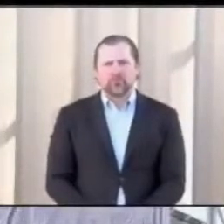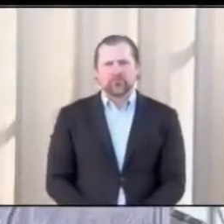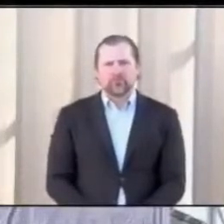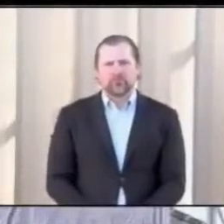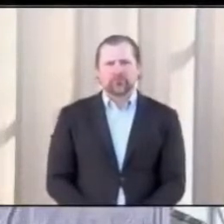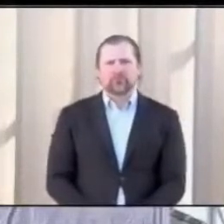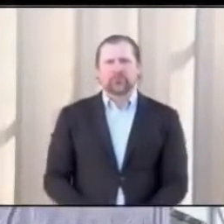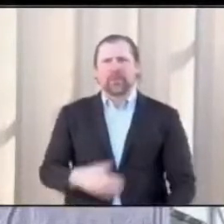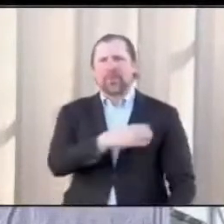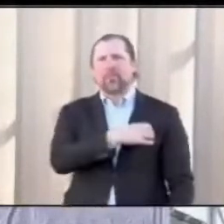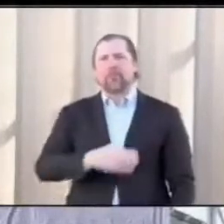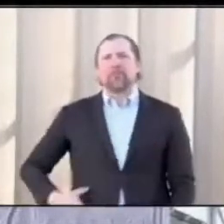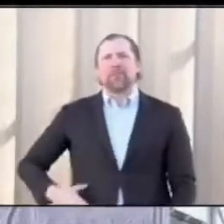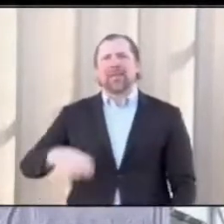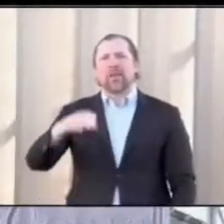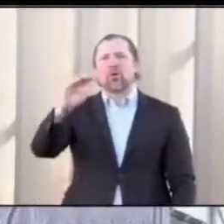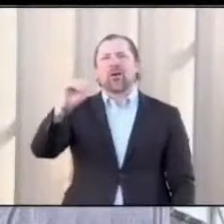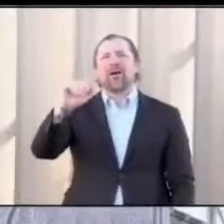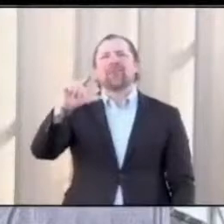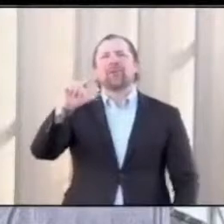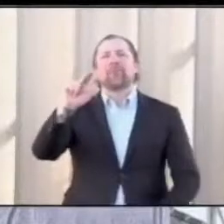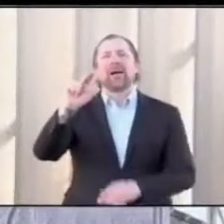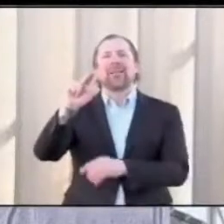Mayor of Malibu, Doug Stewart.